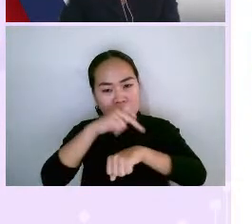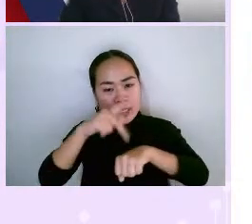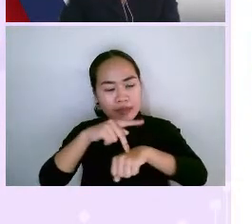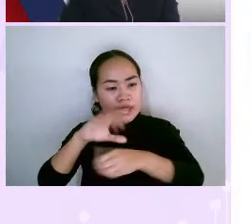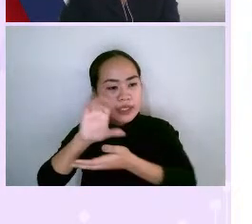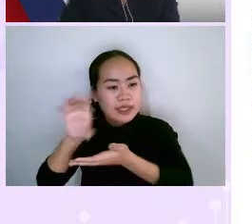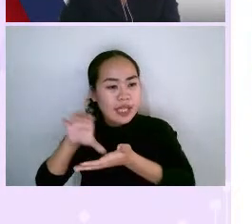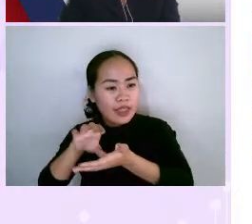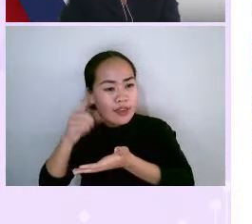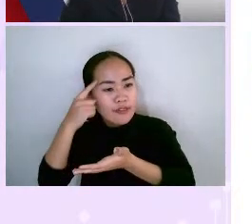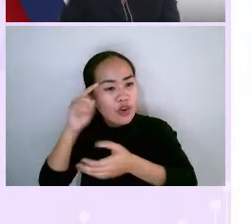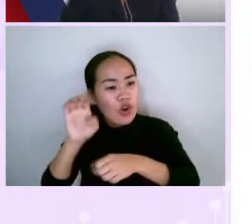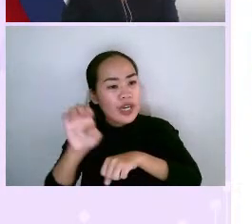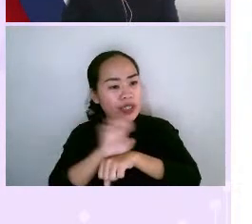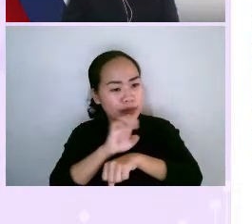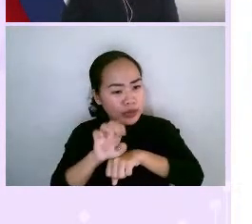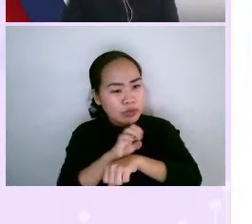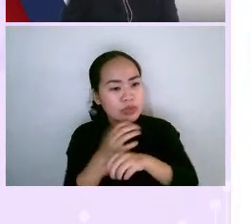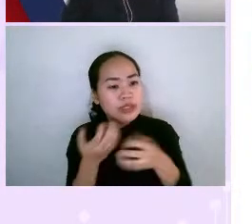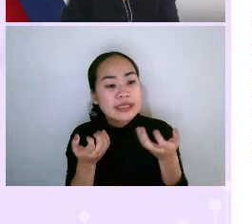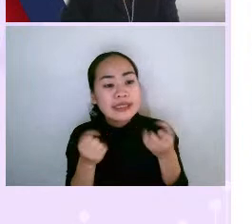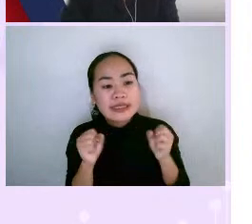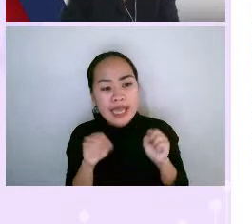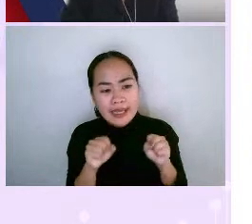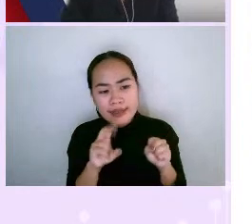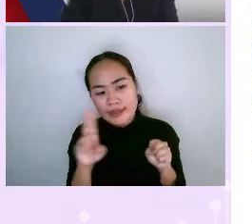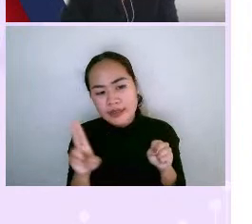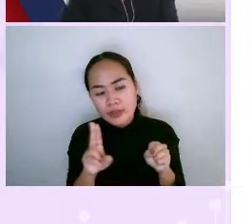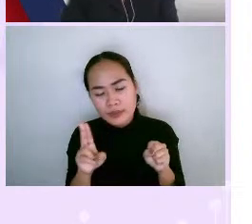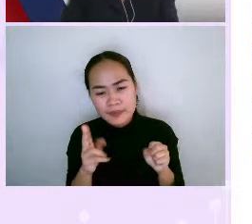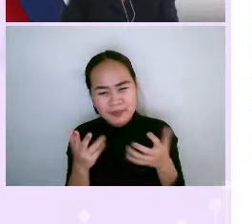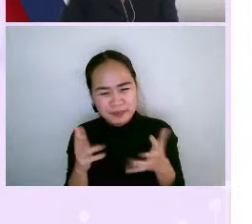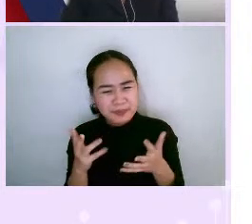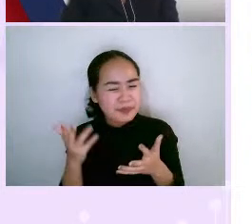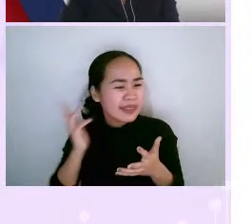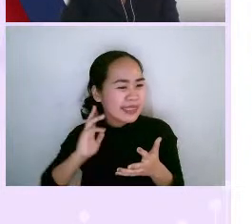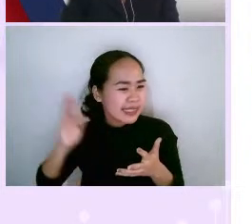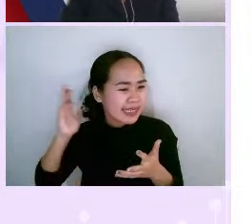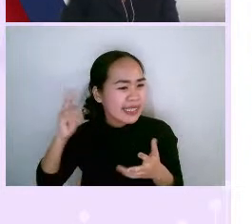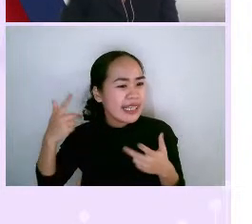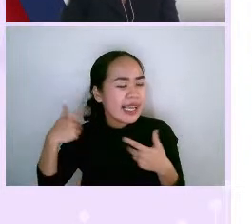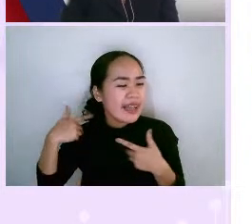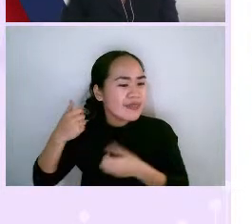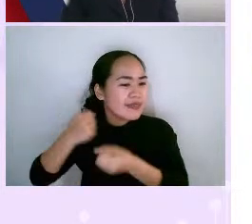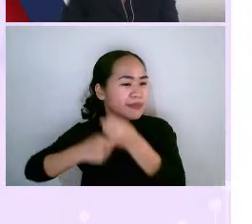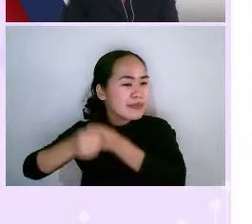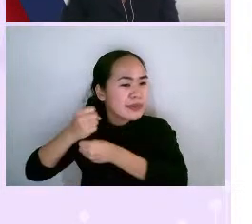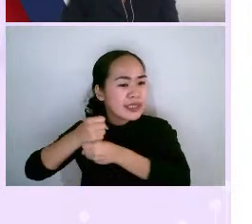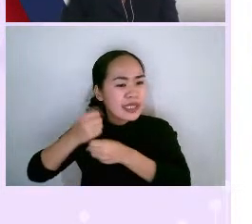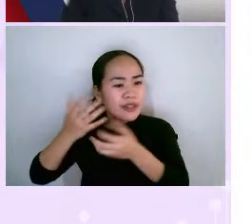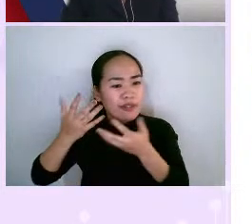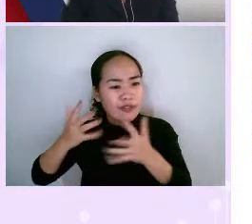for Entrepreneurship. Now, in the previous year, we had listed